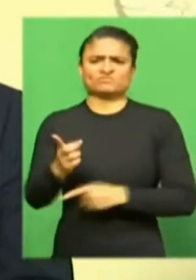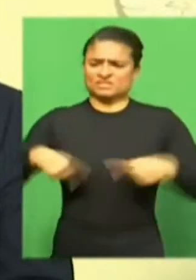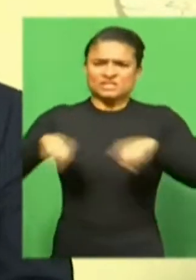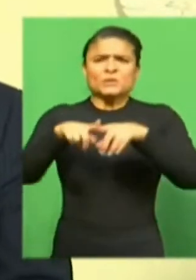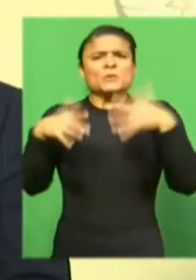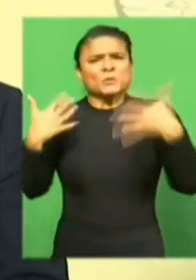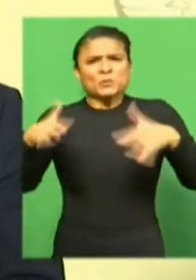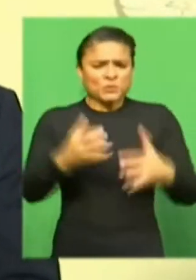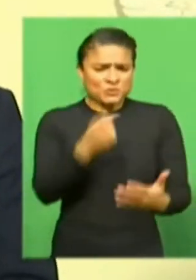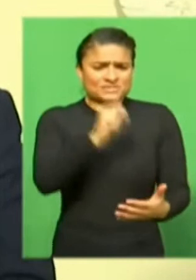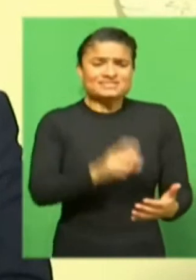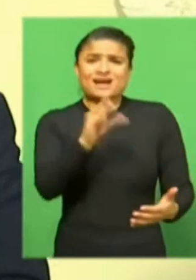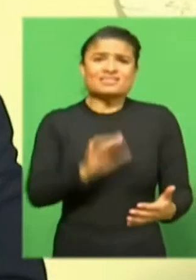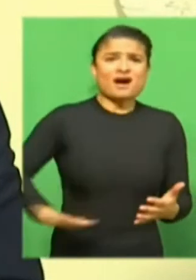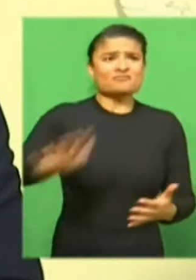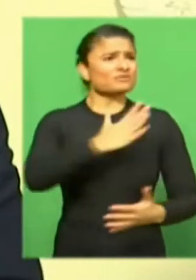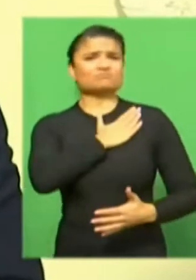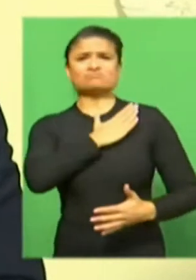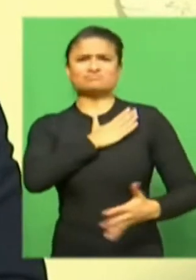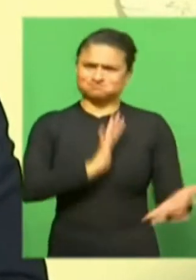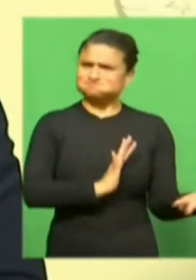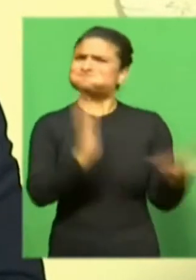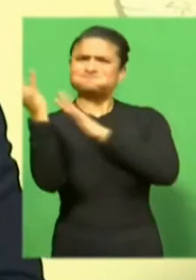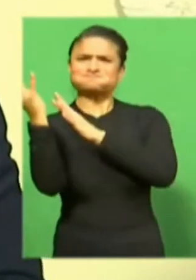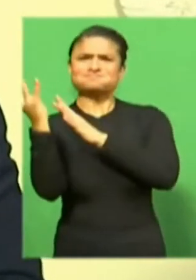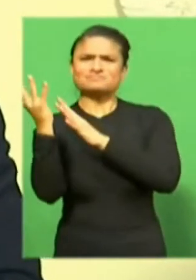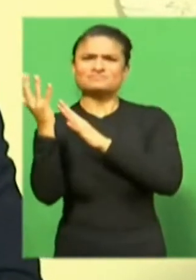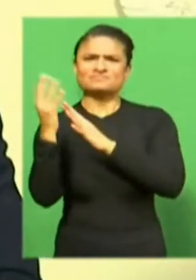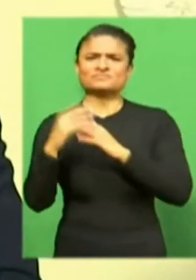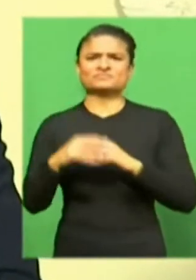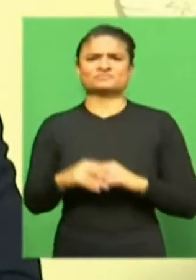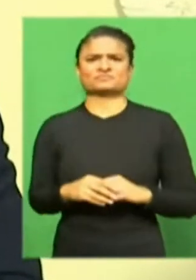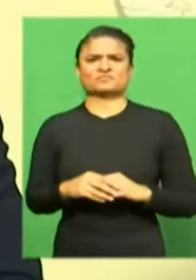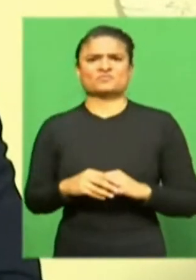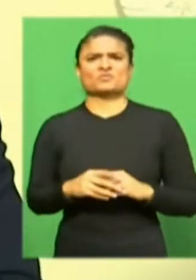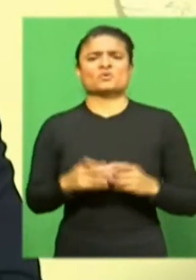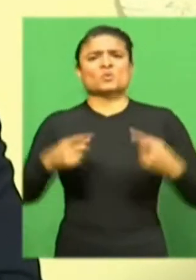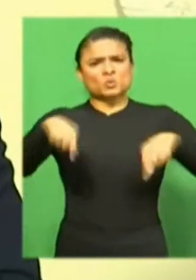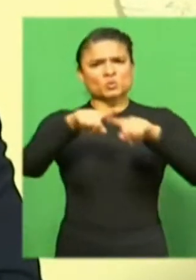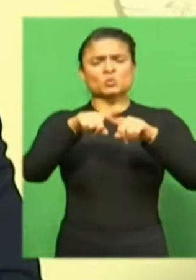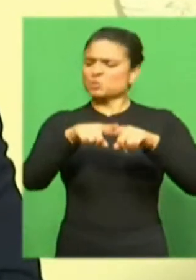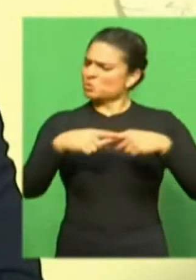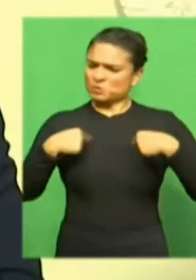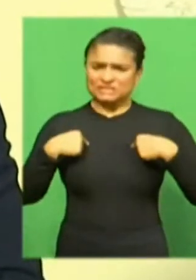country. Our greatest strength lies in our Constitution,